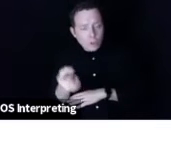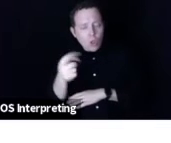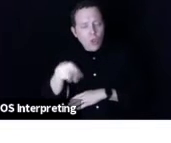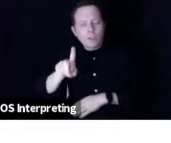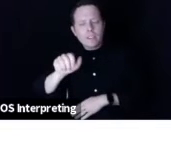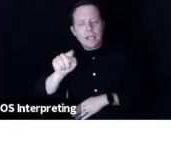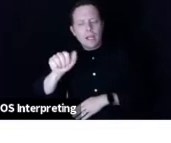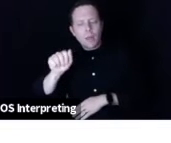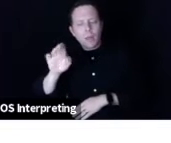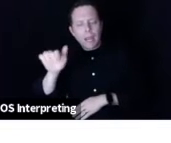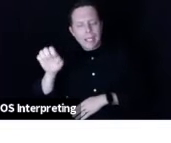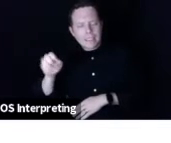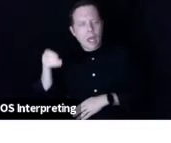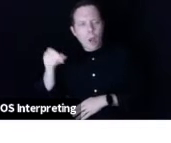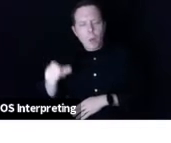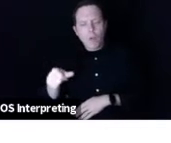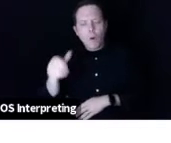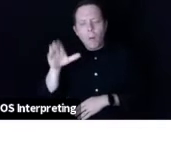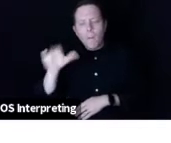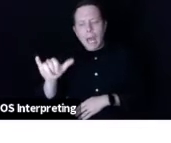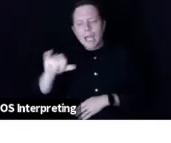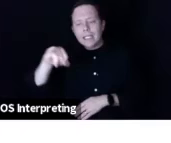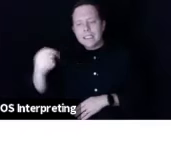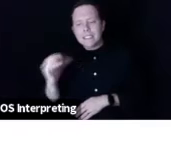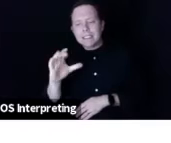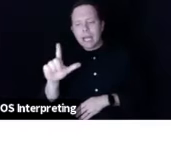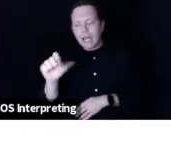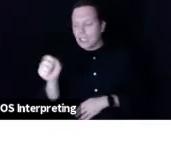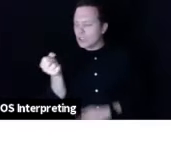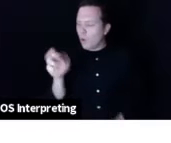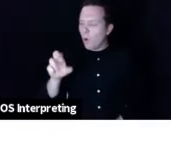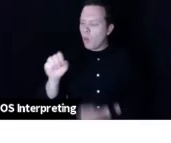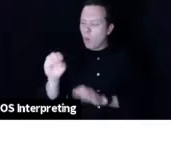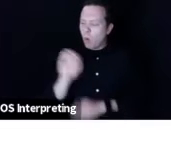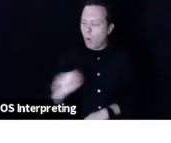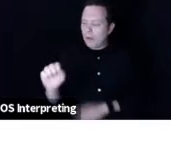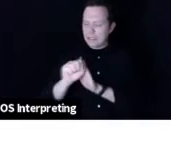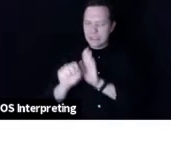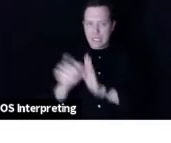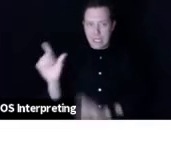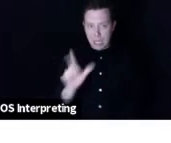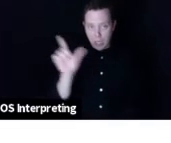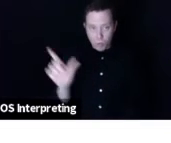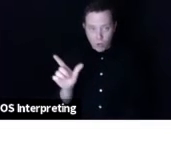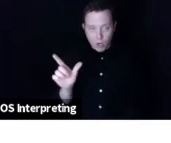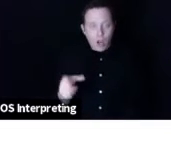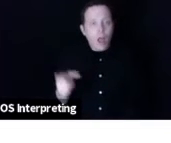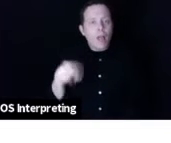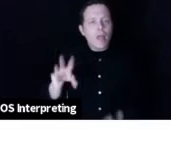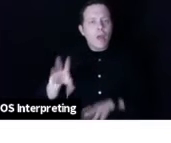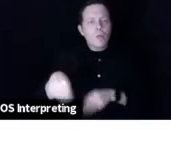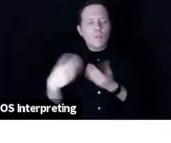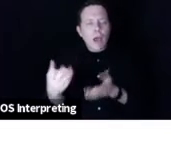by JCLS or the Oregon State Library. These databases provide peer-reviewed articles and reference